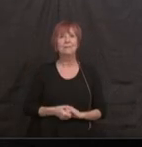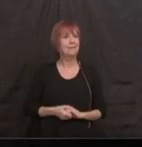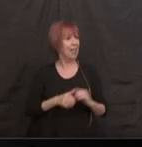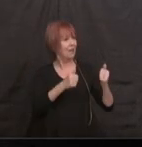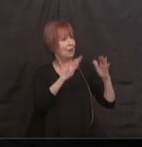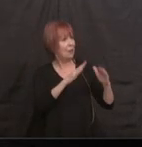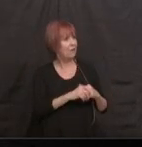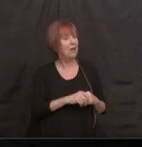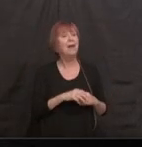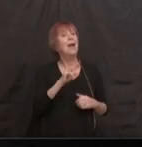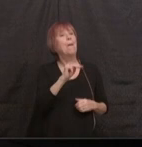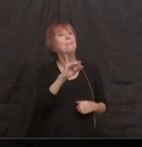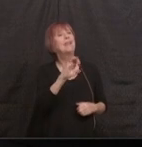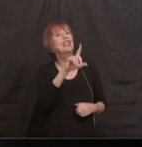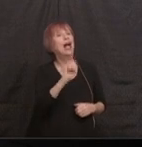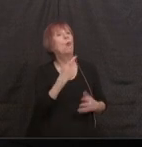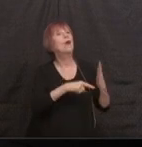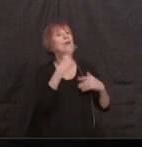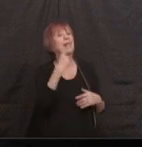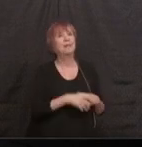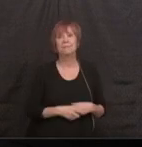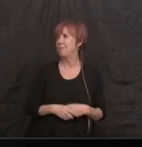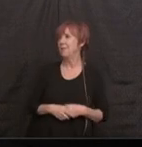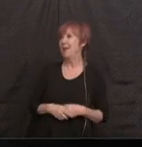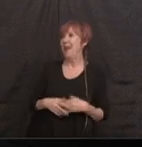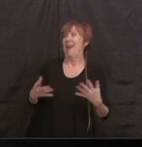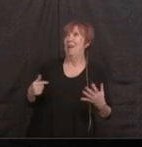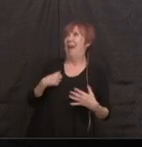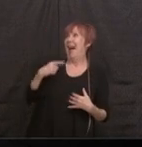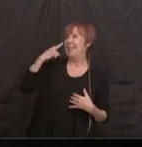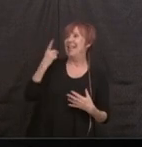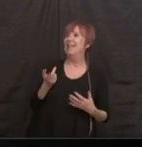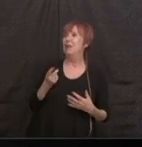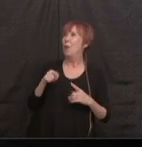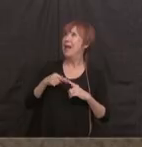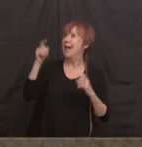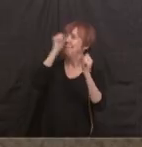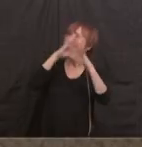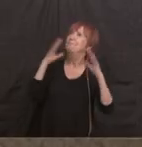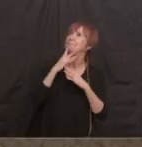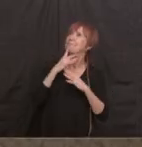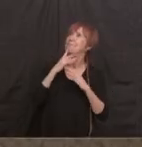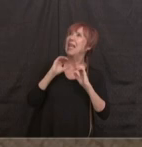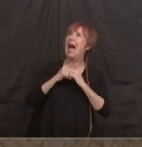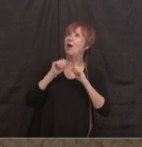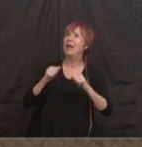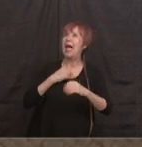Michelle? What do you think? Well, what I think is that when I think about that, I think about how can I share